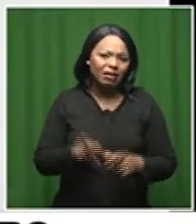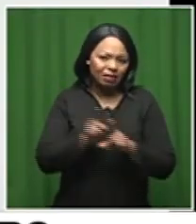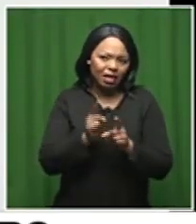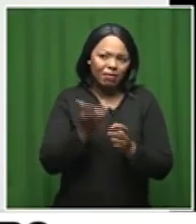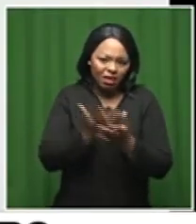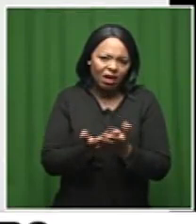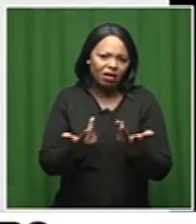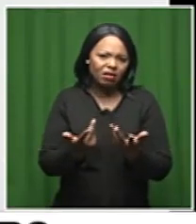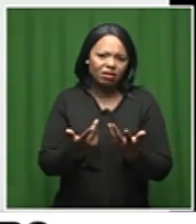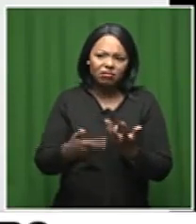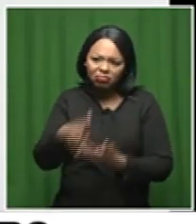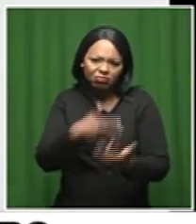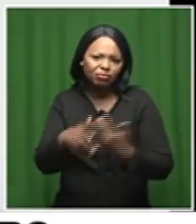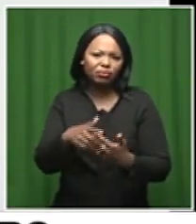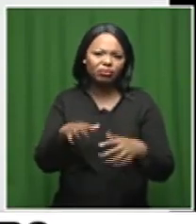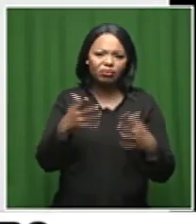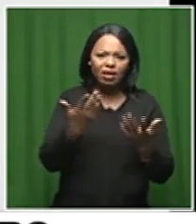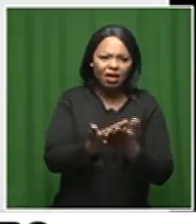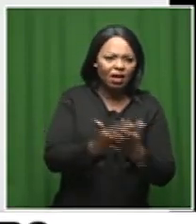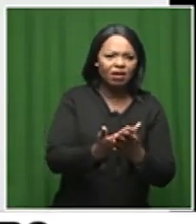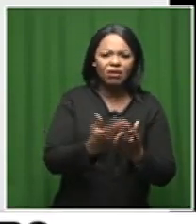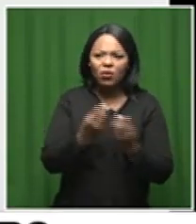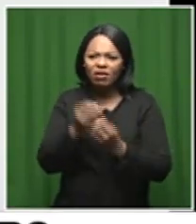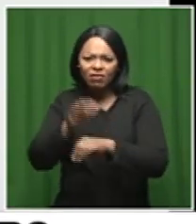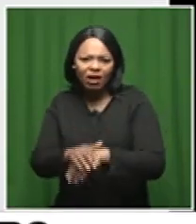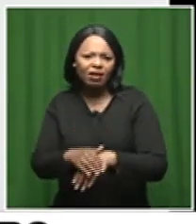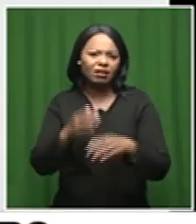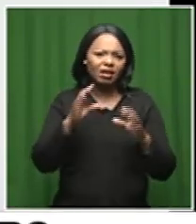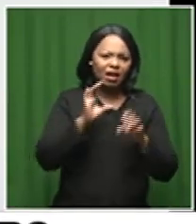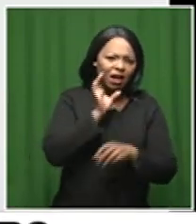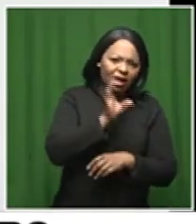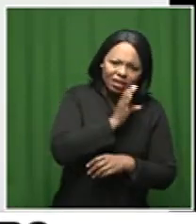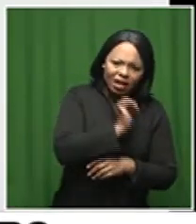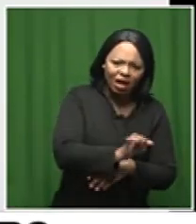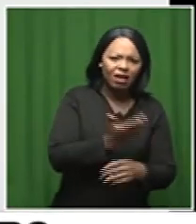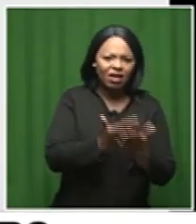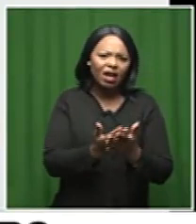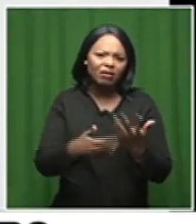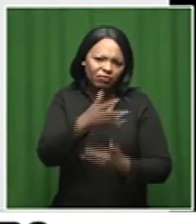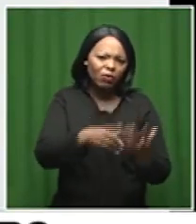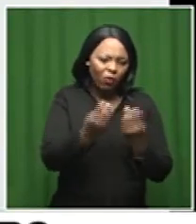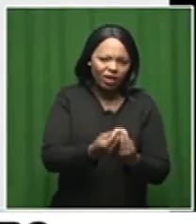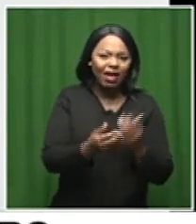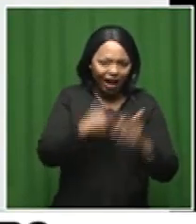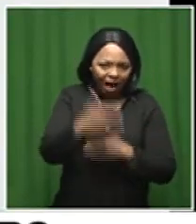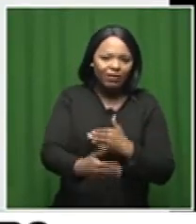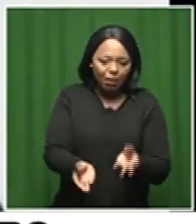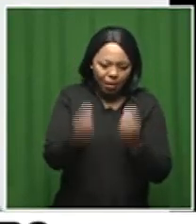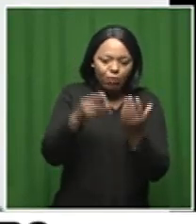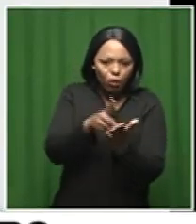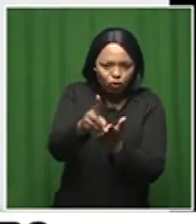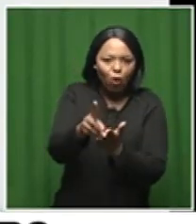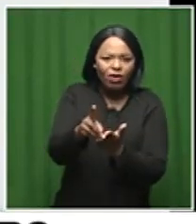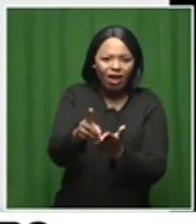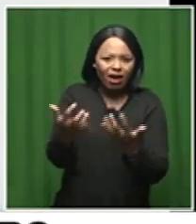time as she can with extended family, her cousins, her friends. We'll all get to experience life